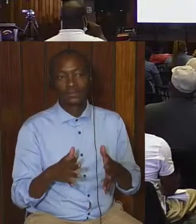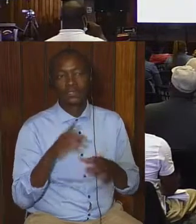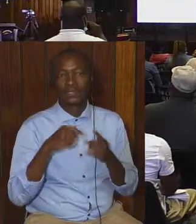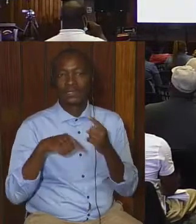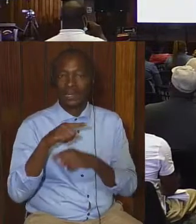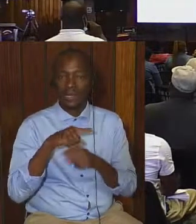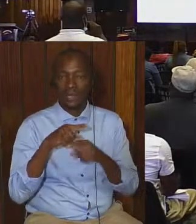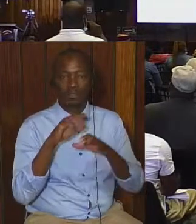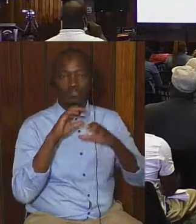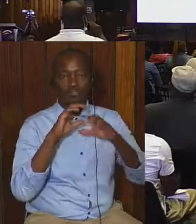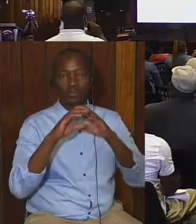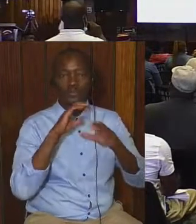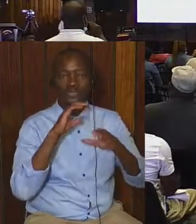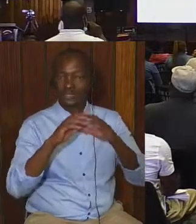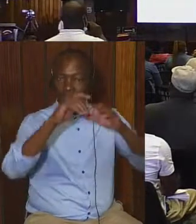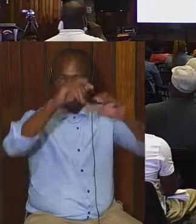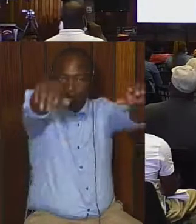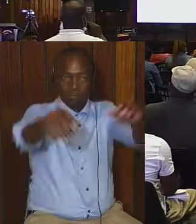around communication.